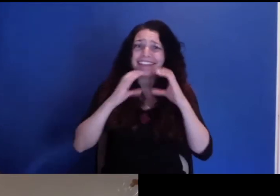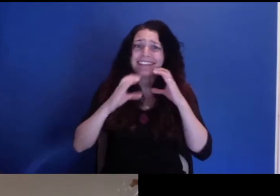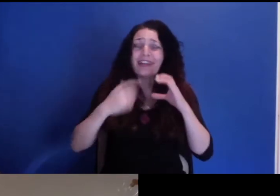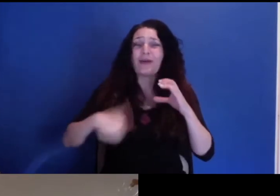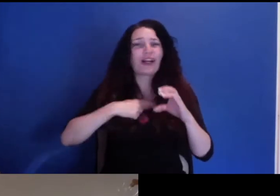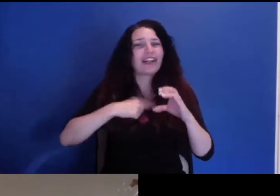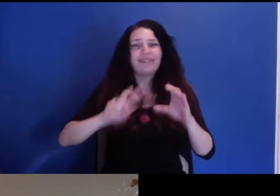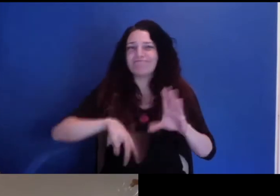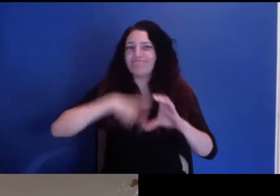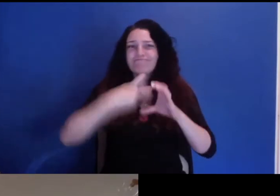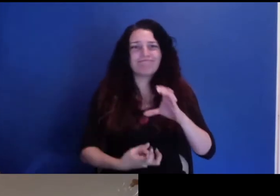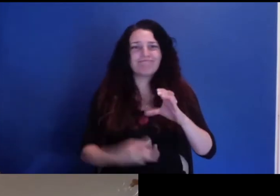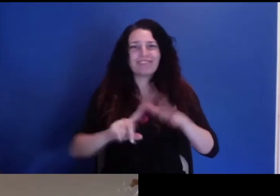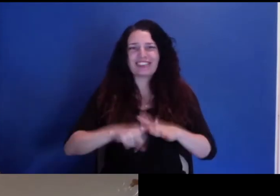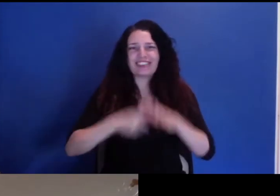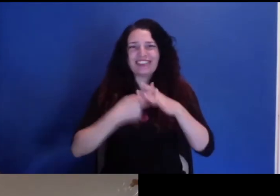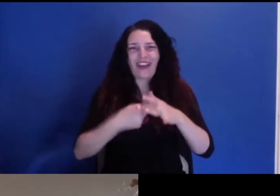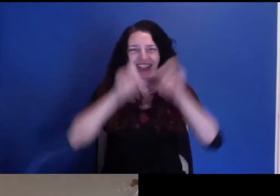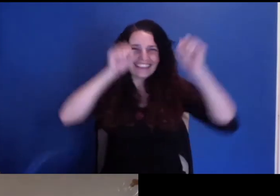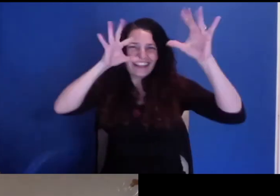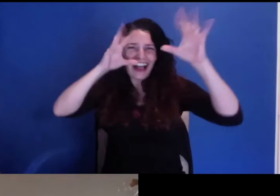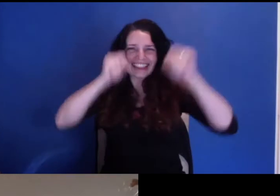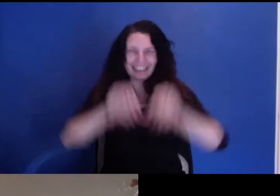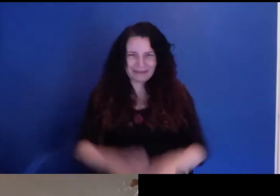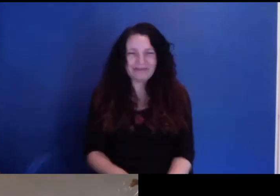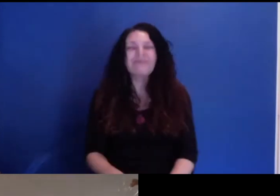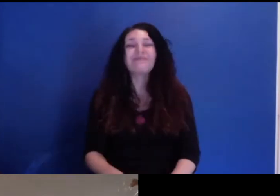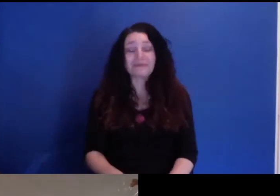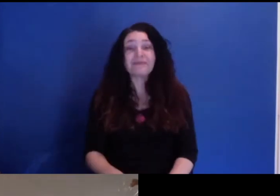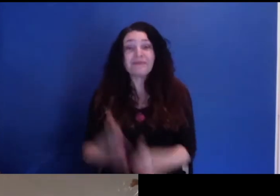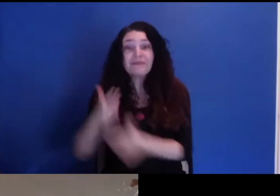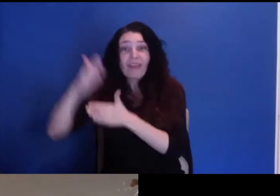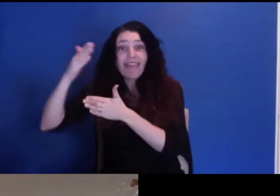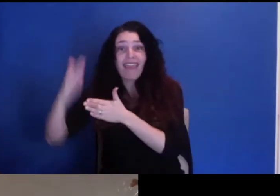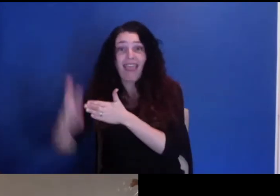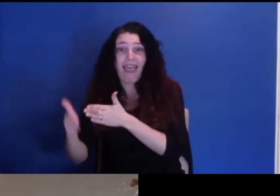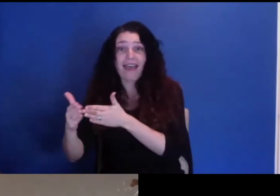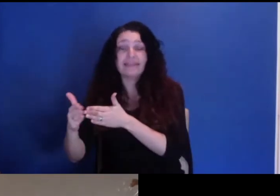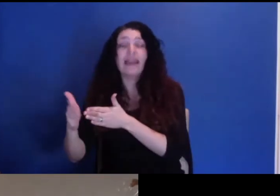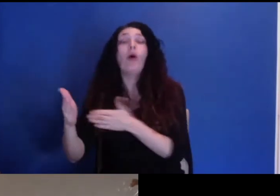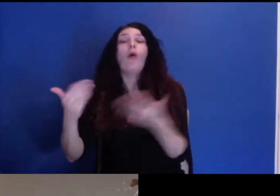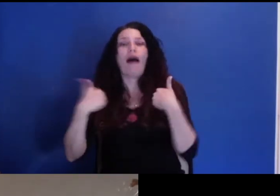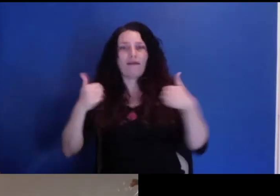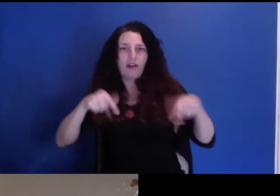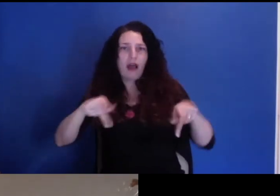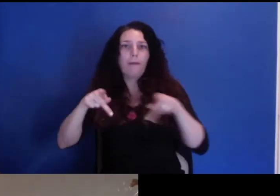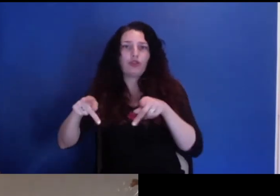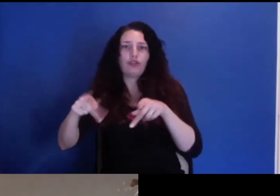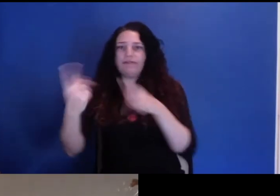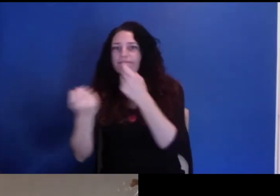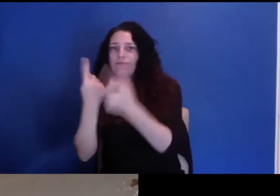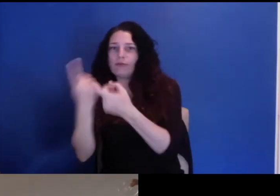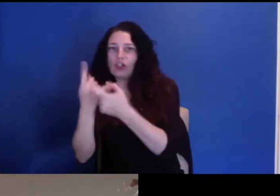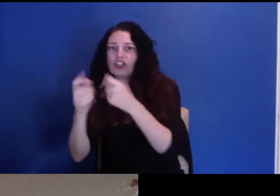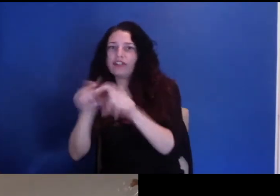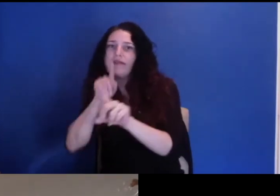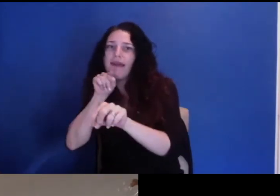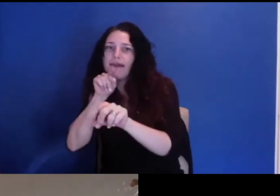it. Awesome. And then at the end, we're going to be have an opportunity for question and answer. So there's a